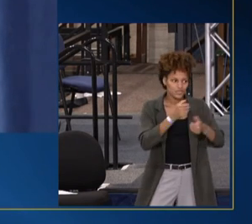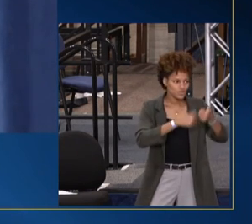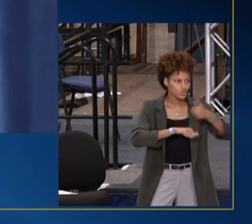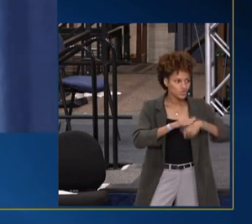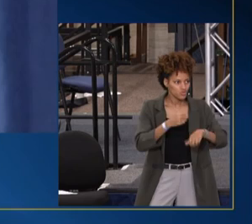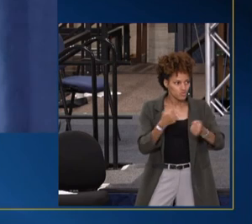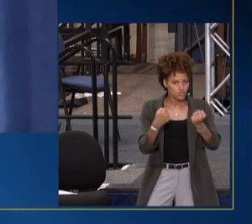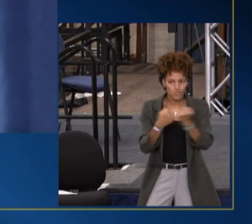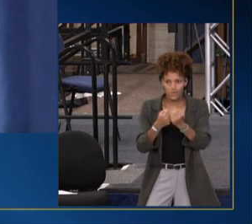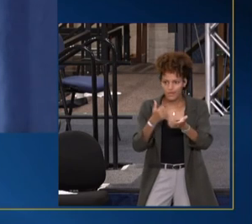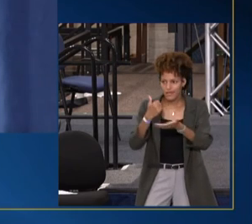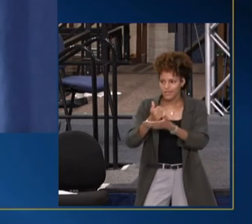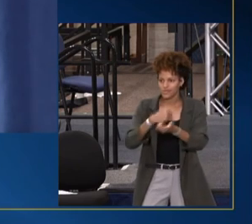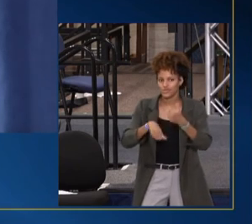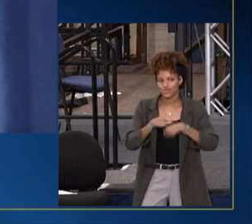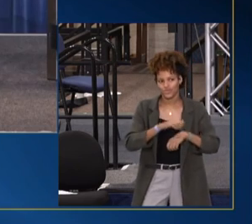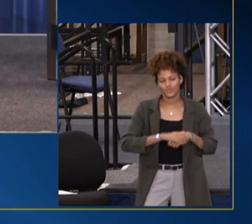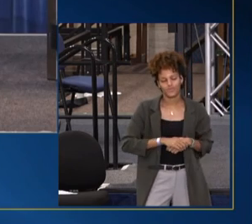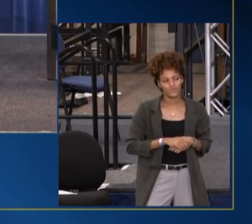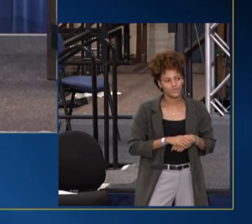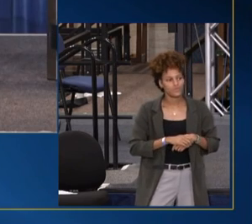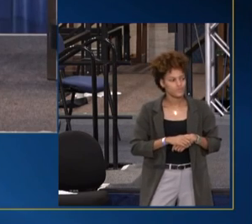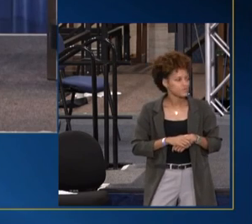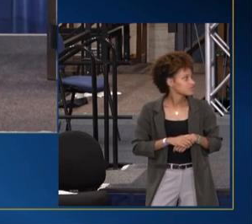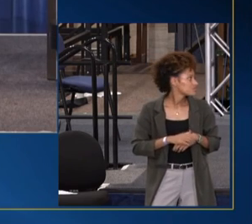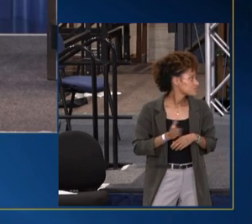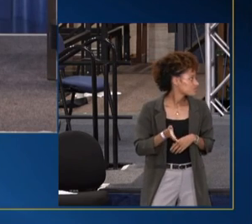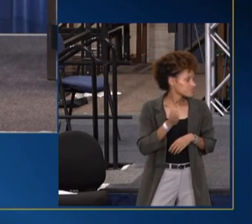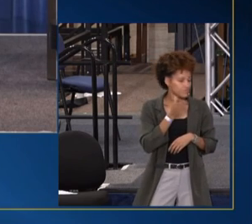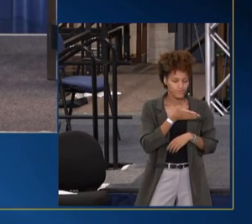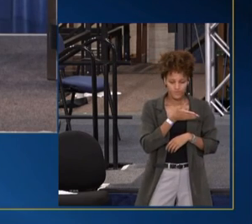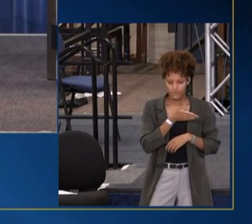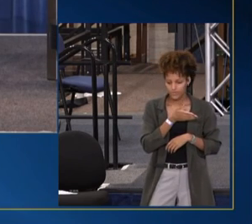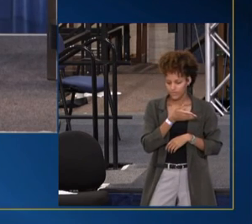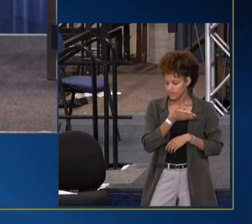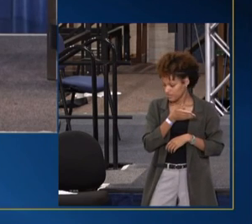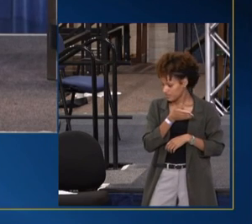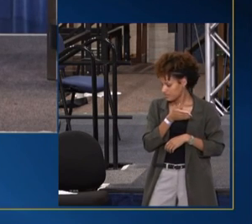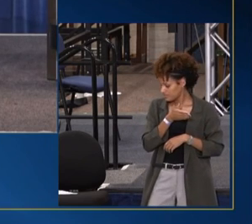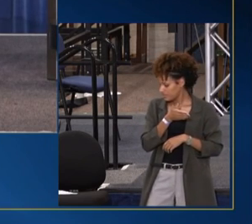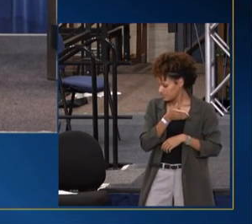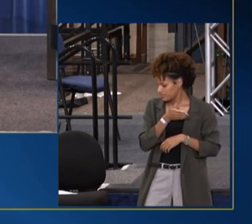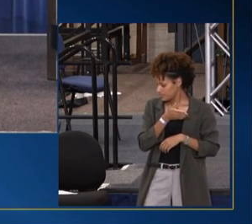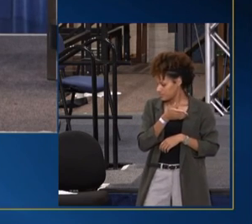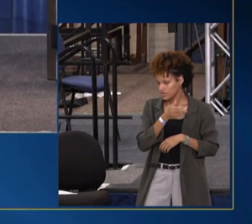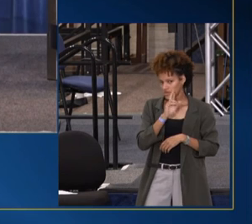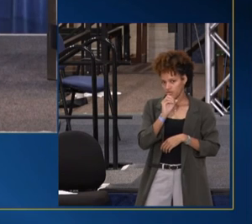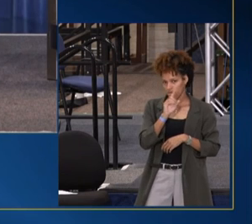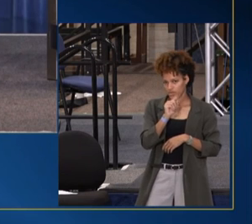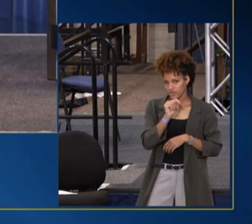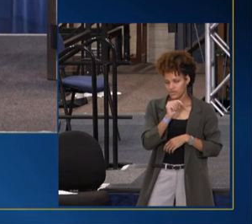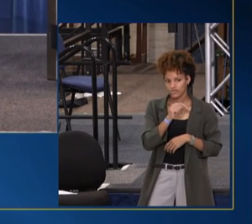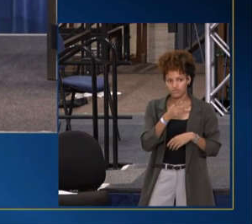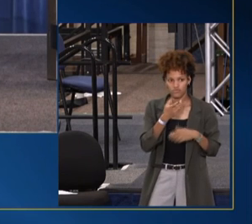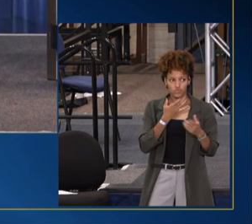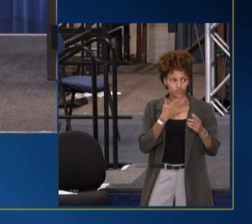other. Thank you. Robert? Yeah, so I think you brought up a good point, is that it largely in, at least it is for our